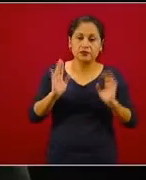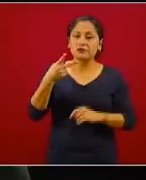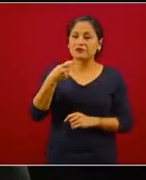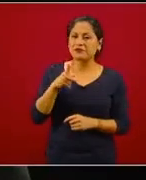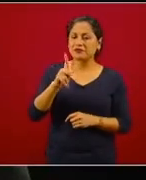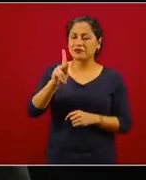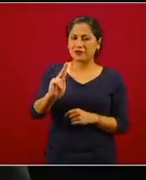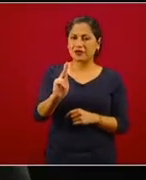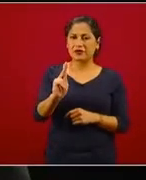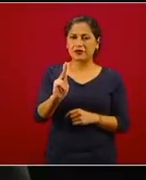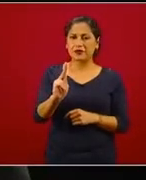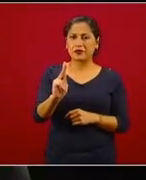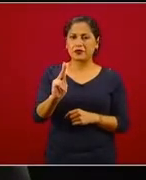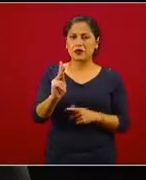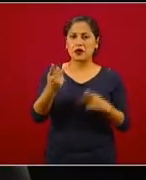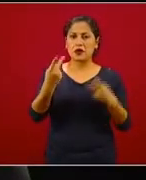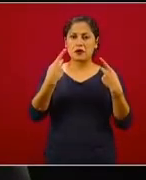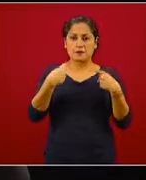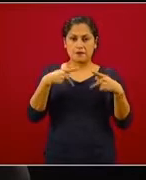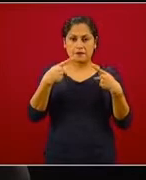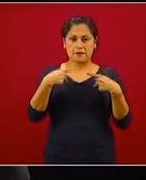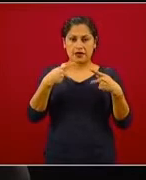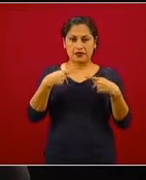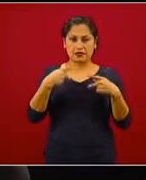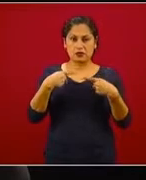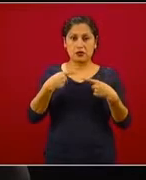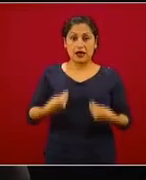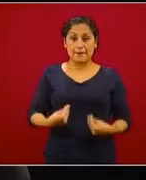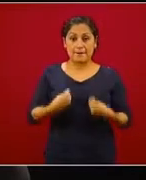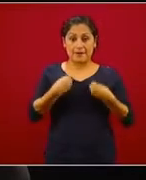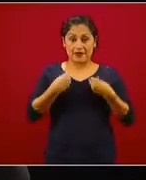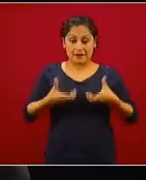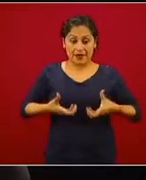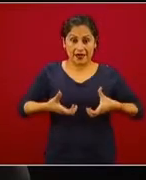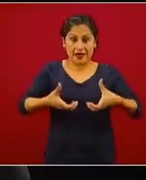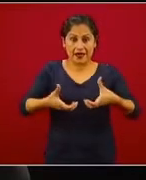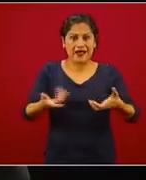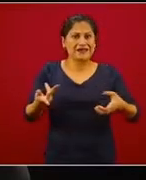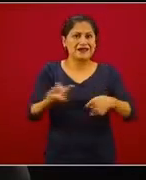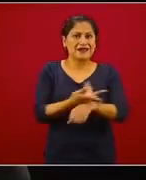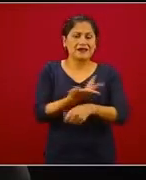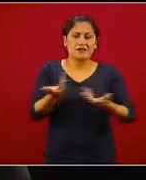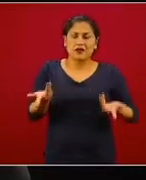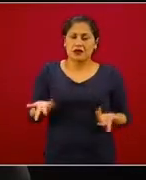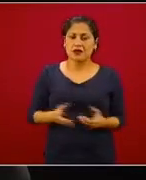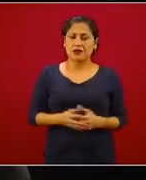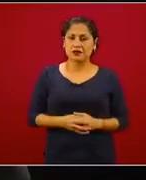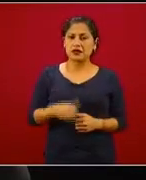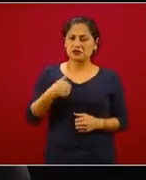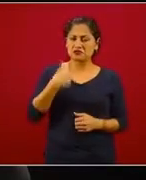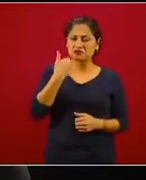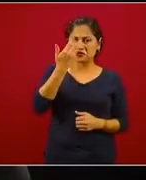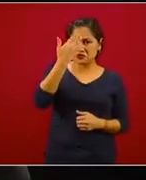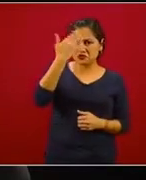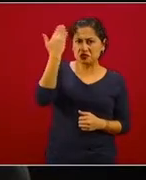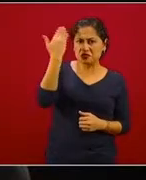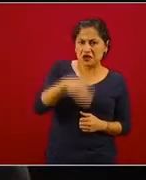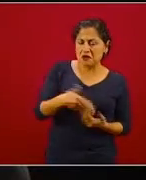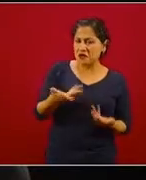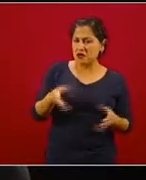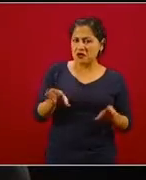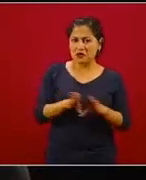you got infected in the streets, you just went out. So, but what happens with the people who are